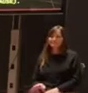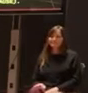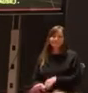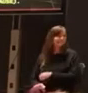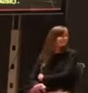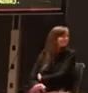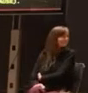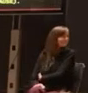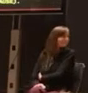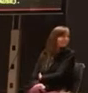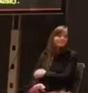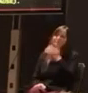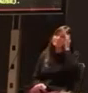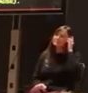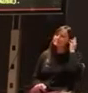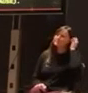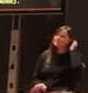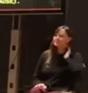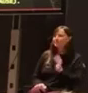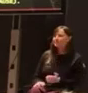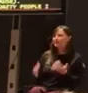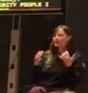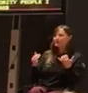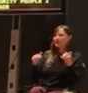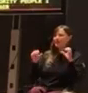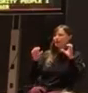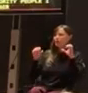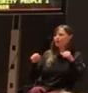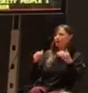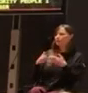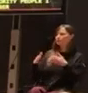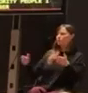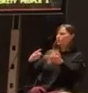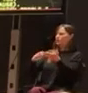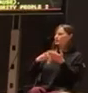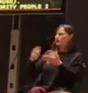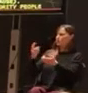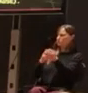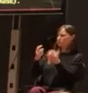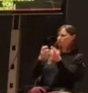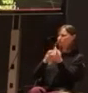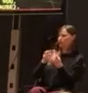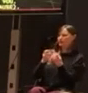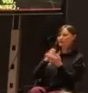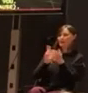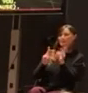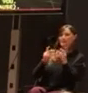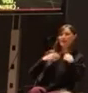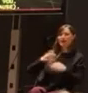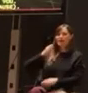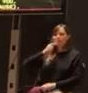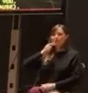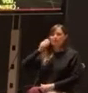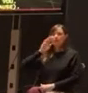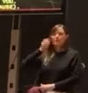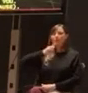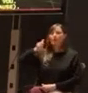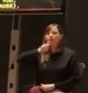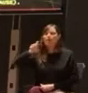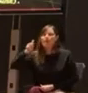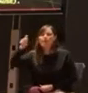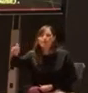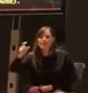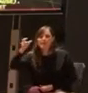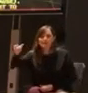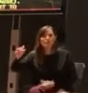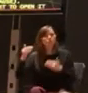Now I think we're going to be able to open it up for questions, and we have people that have mics that they can run to the audience, so feel